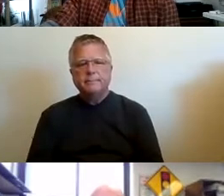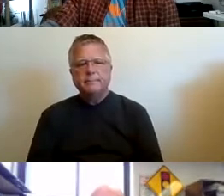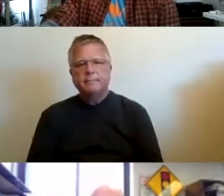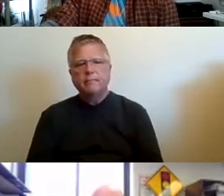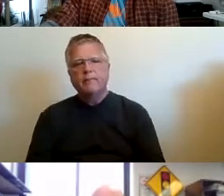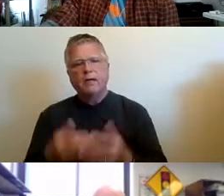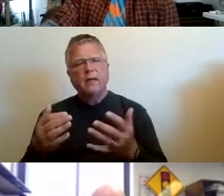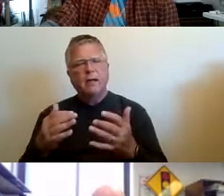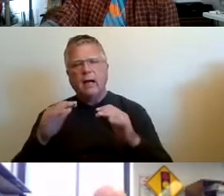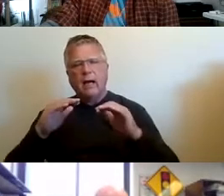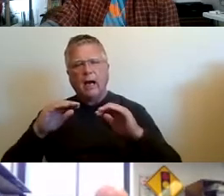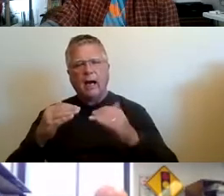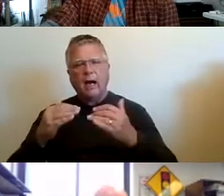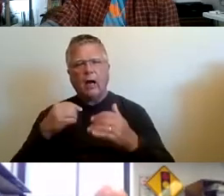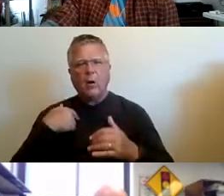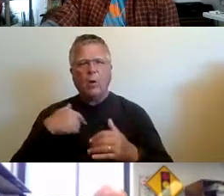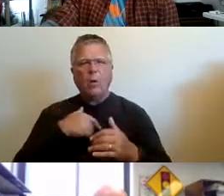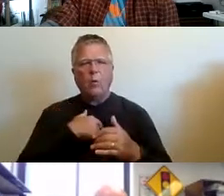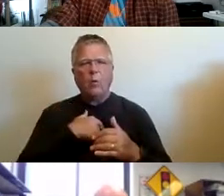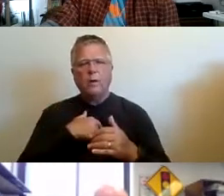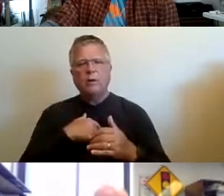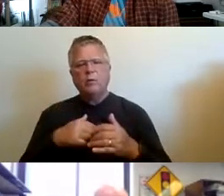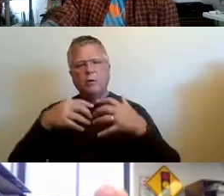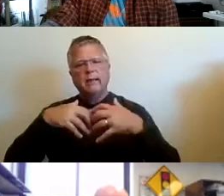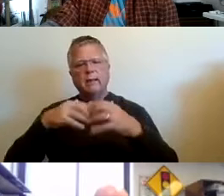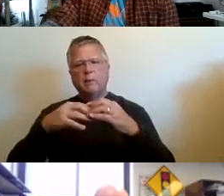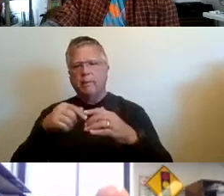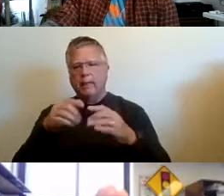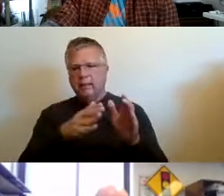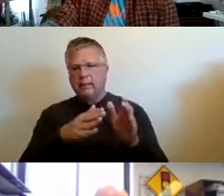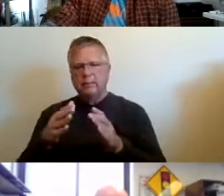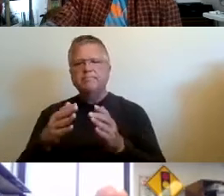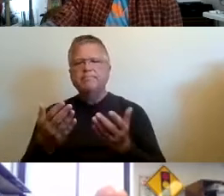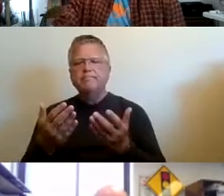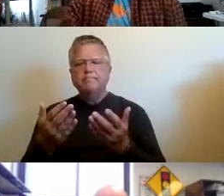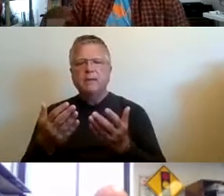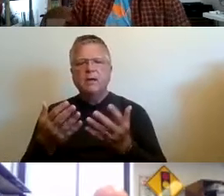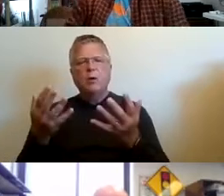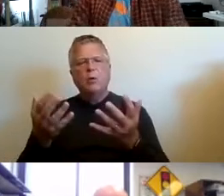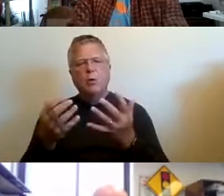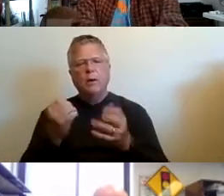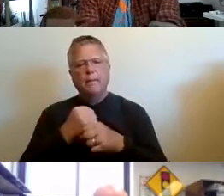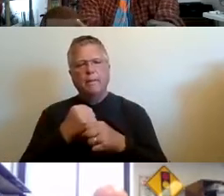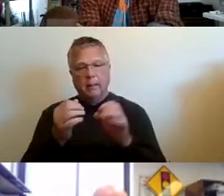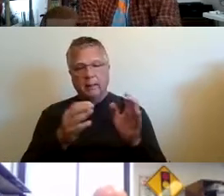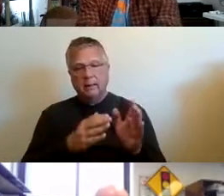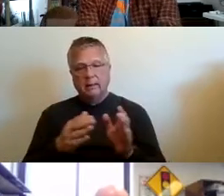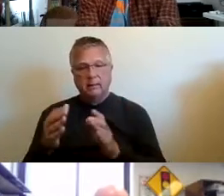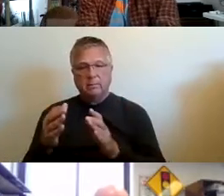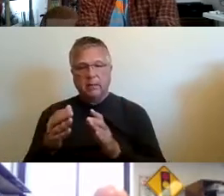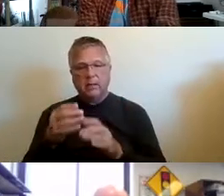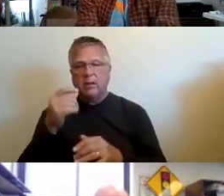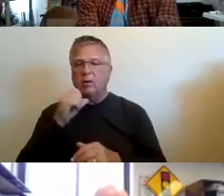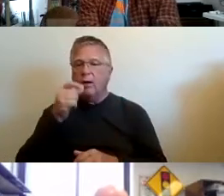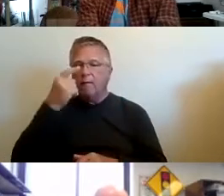So how we are initiating and implementing this plan. We want to make this plan not for the community,